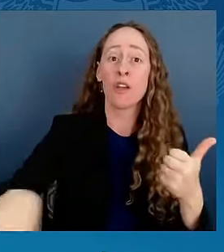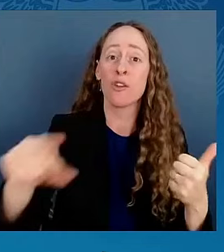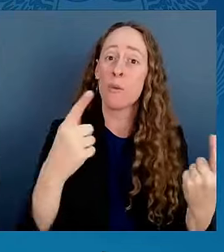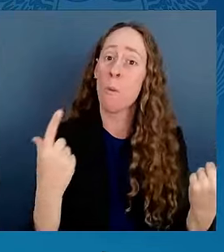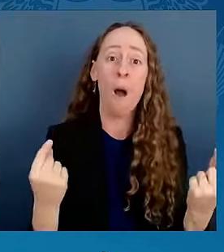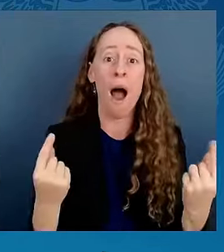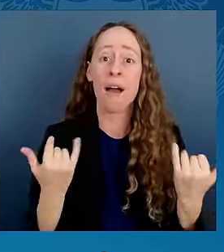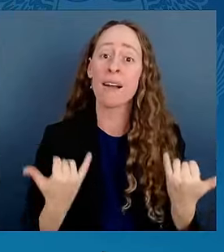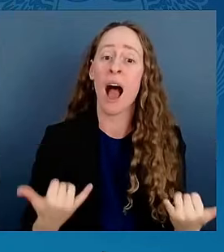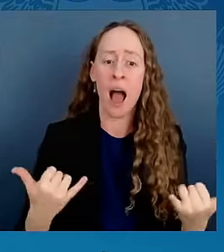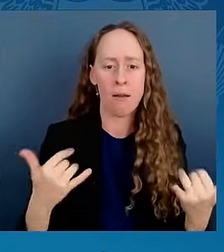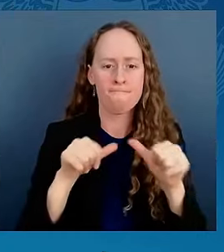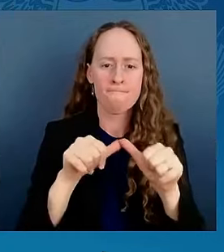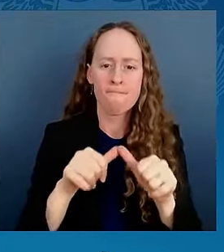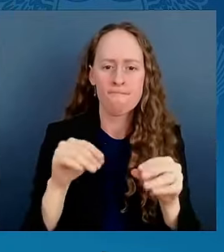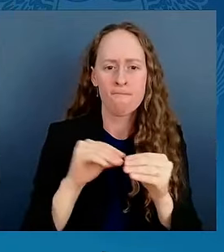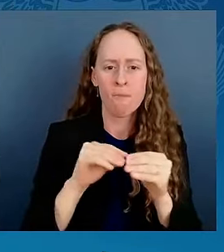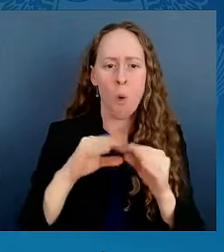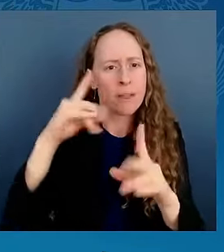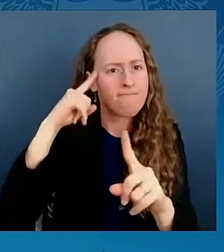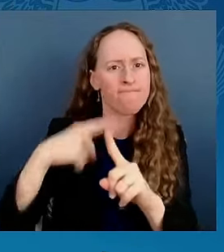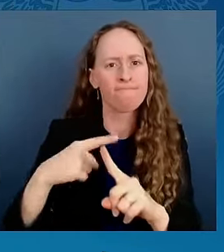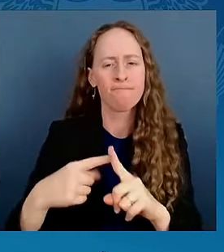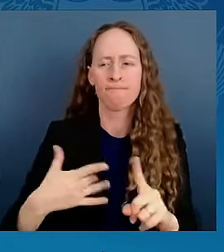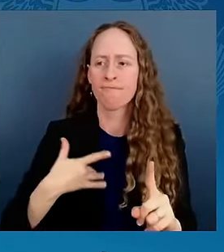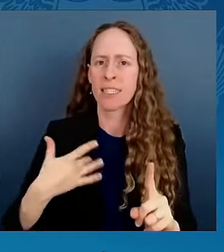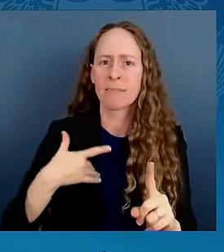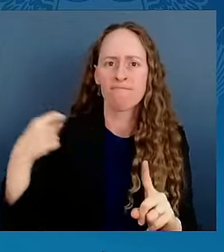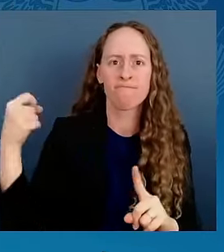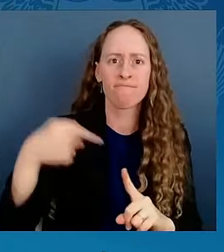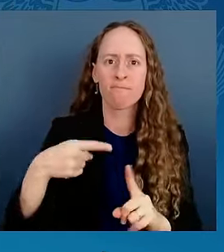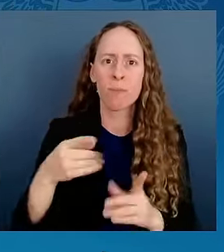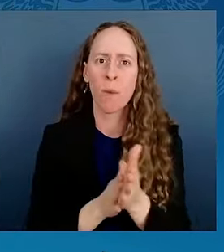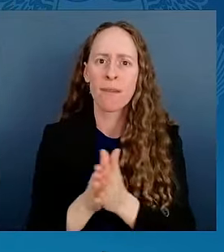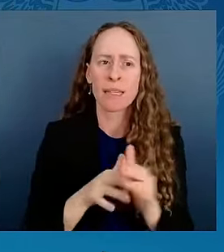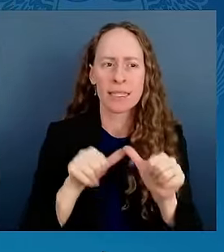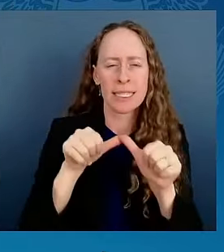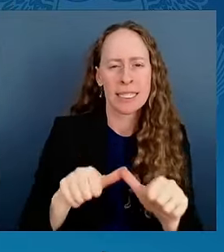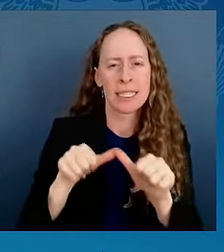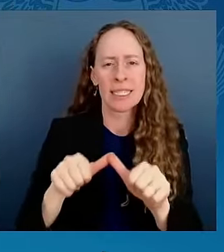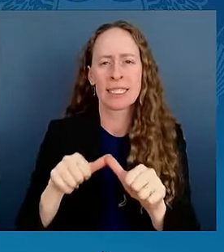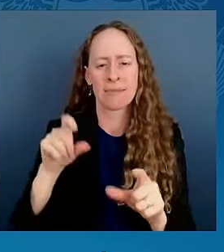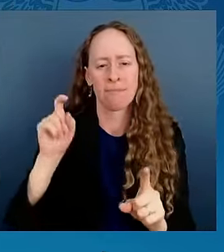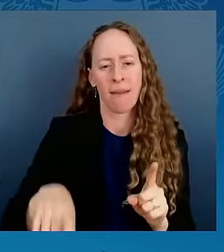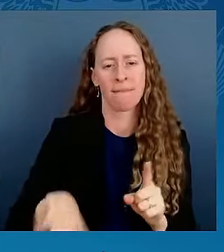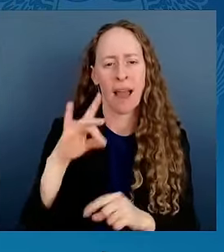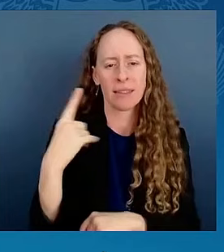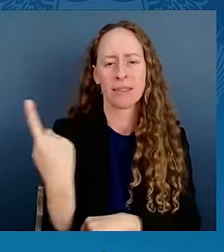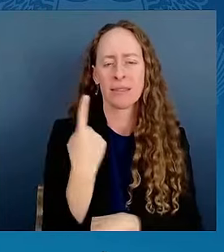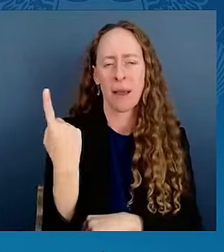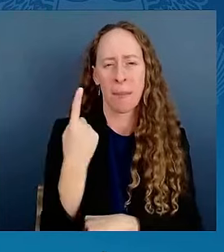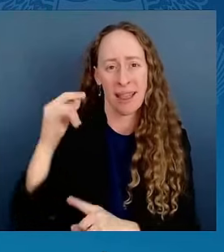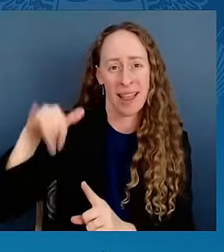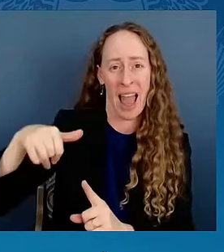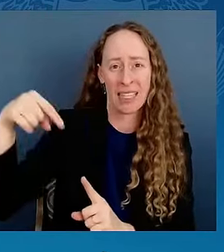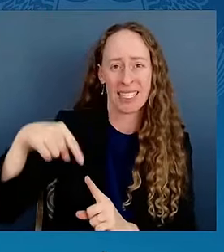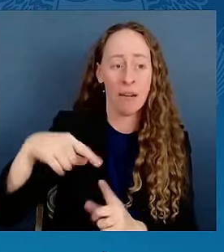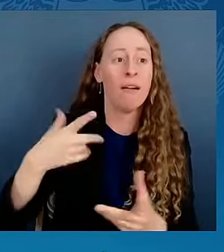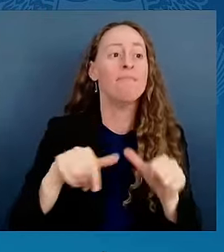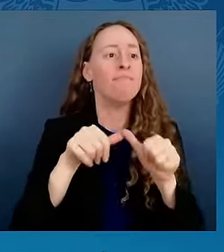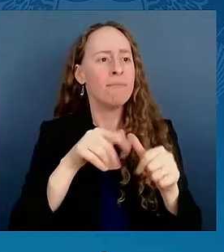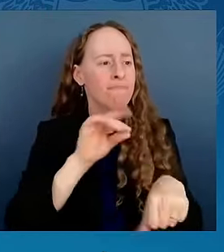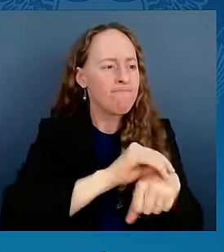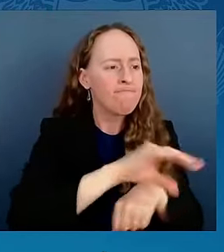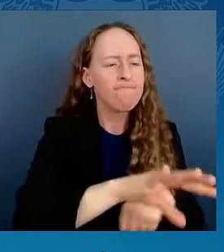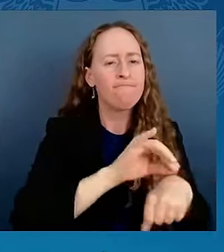And once you find that something, use it to inspire and encourage those around you and future generations. To the Biden-Harris administration, thank you again